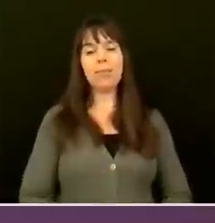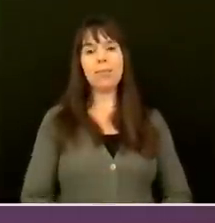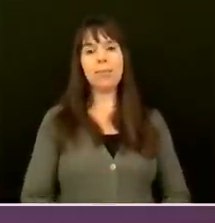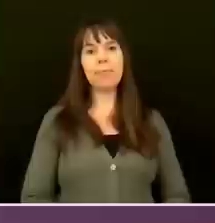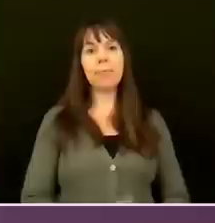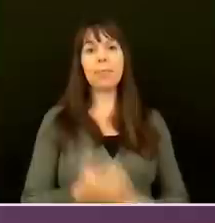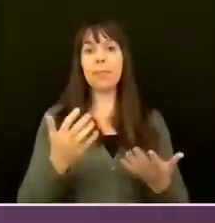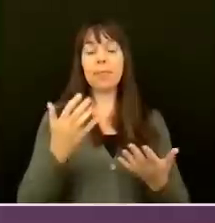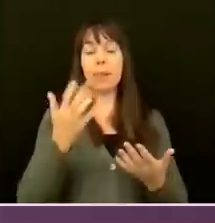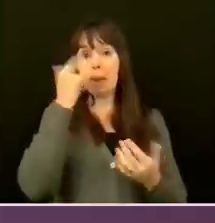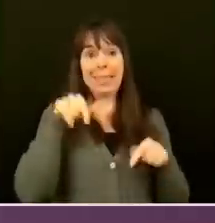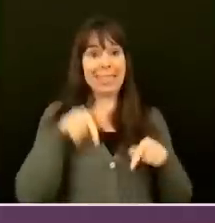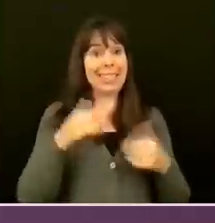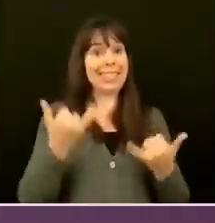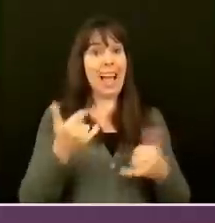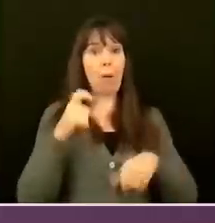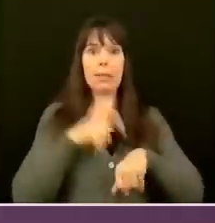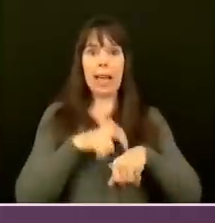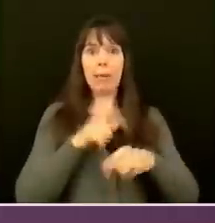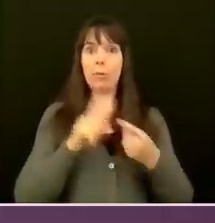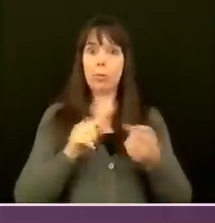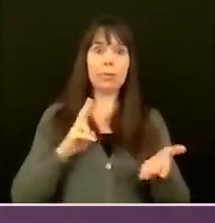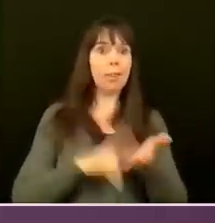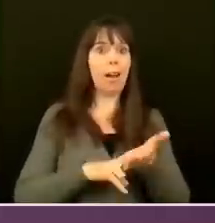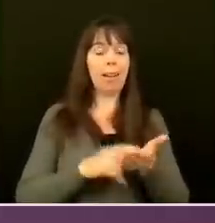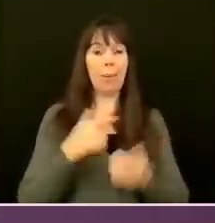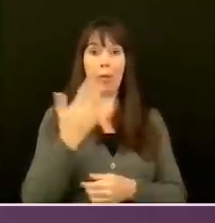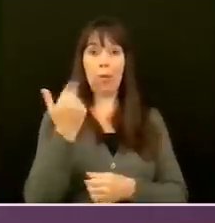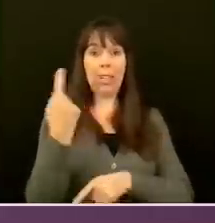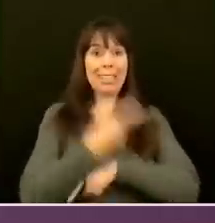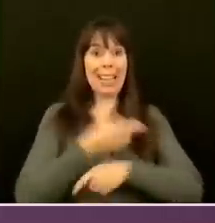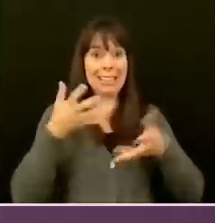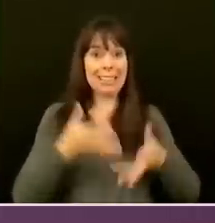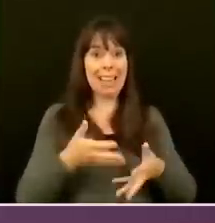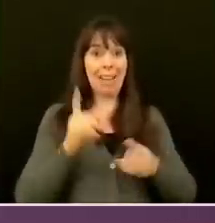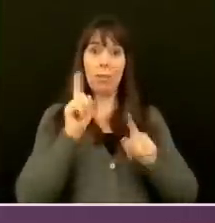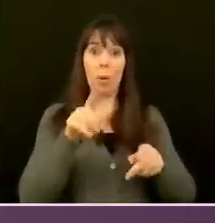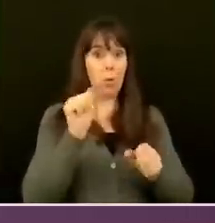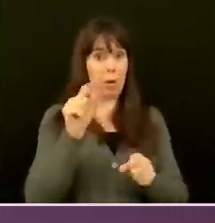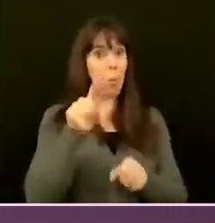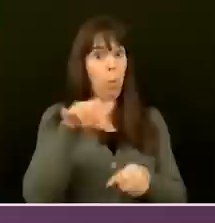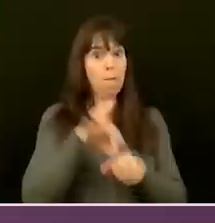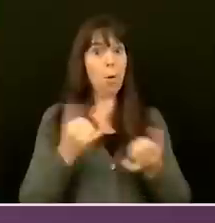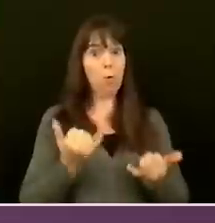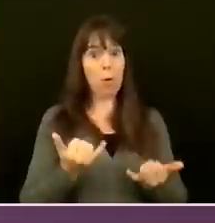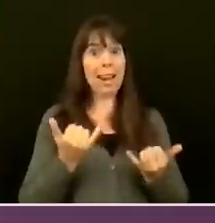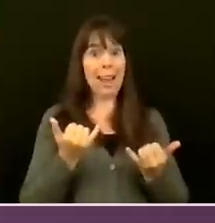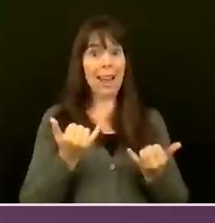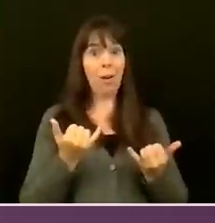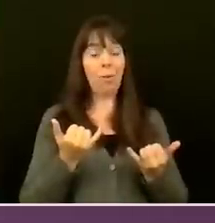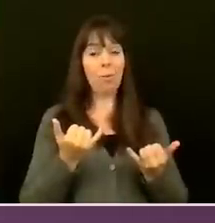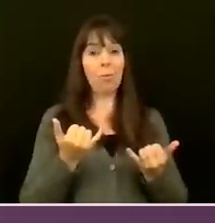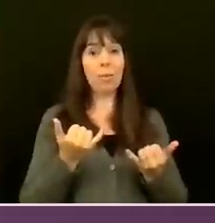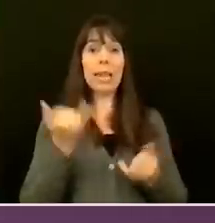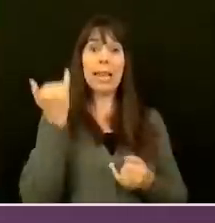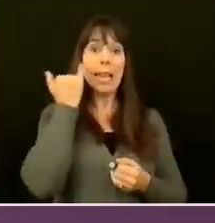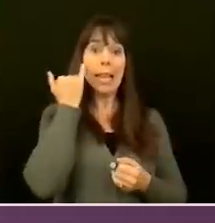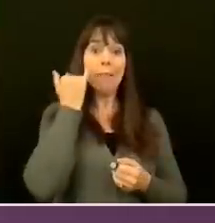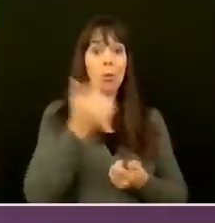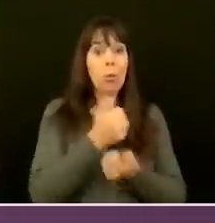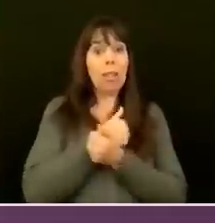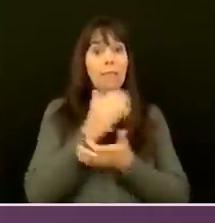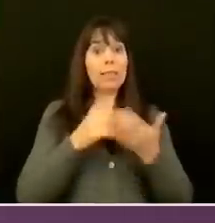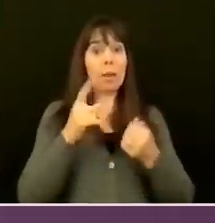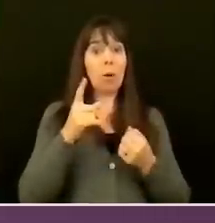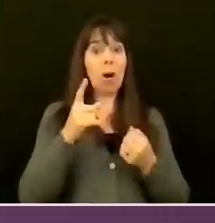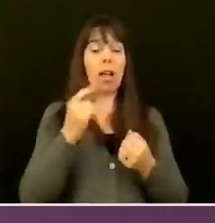Because now is our time to shine, y'all. We got 13 days till the election. You can go vote right now. And if you're going to love someone, if